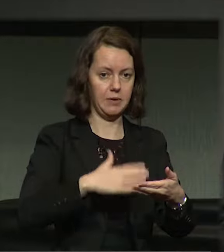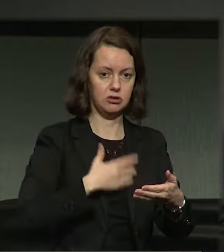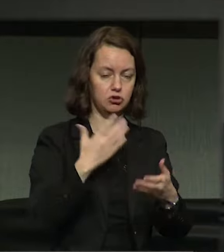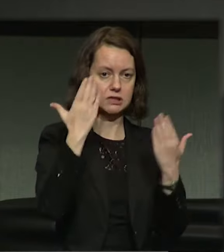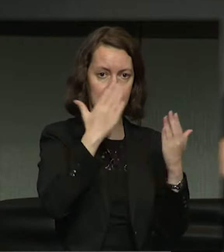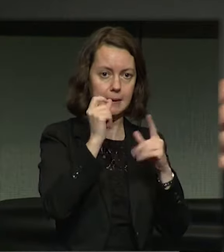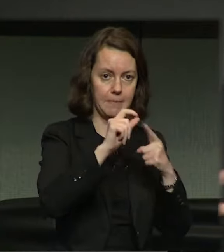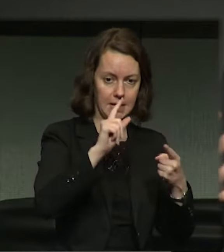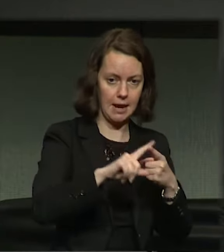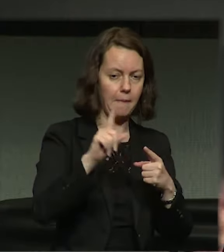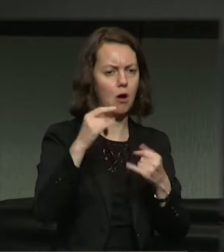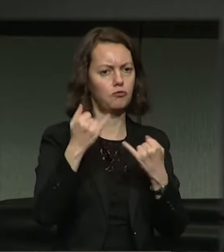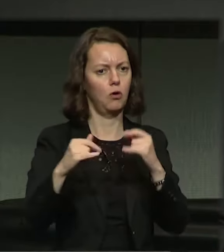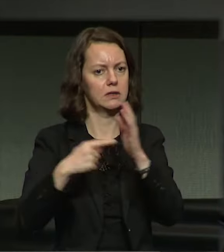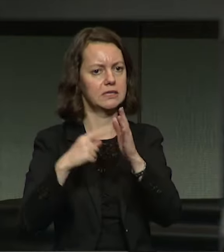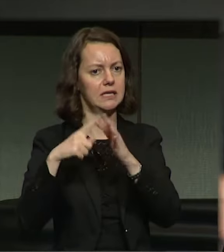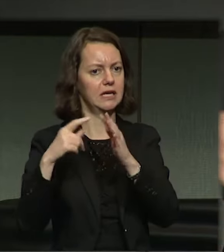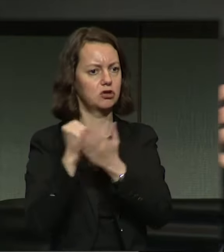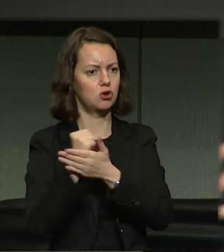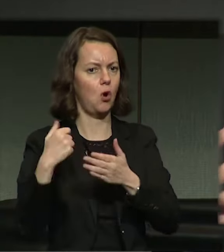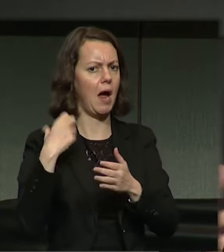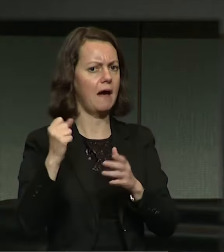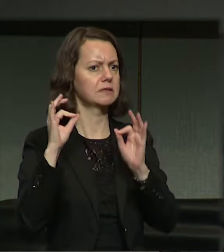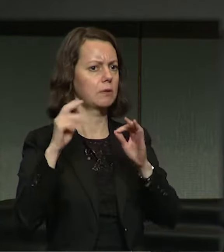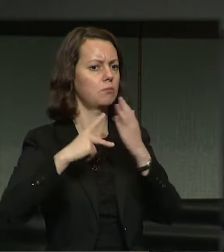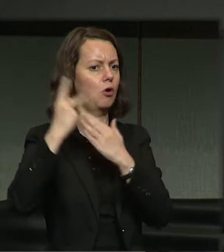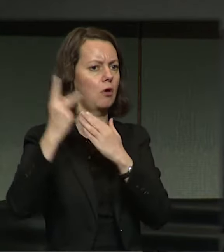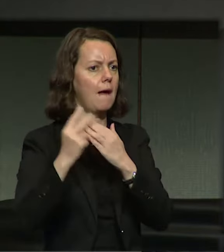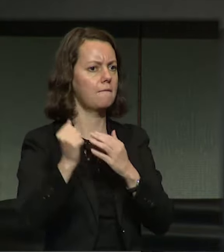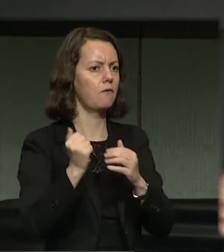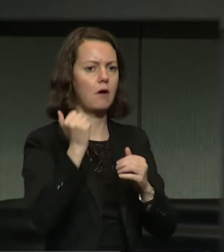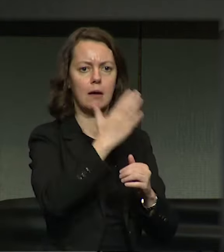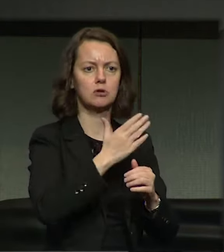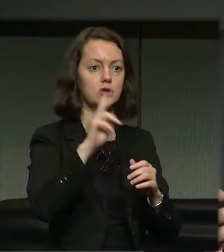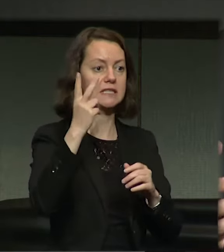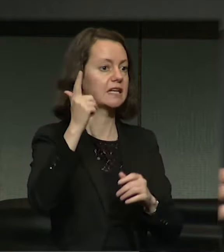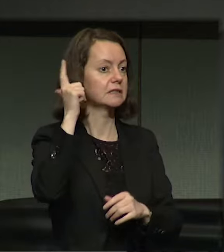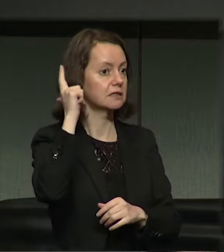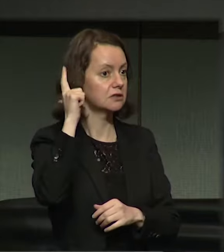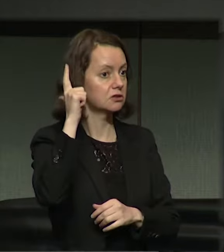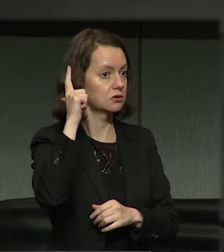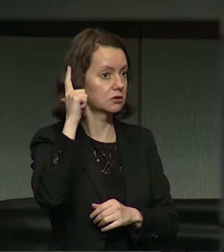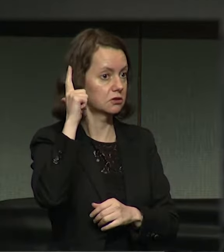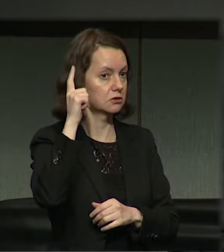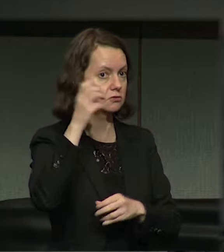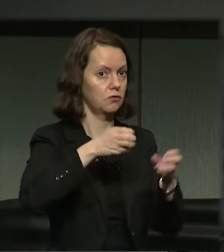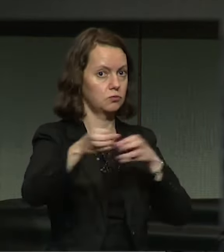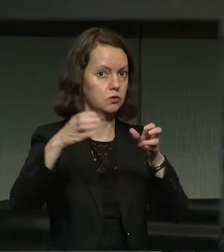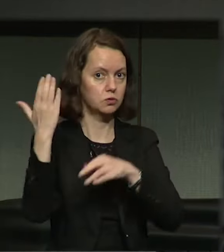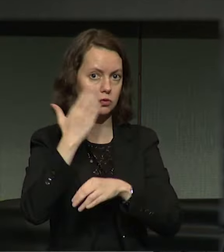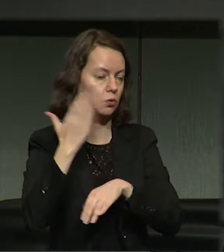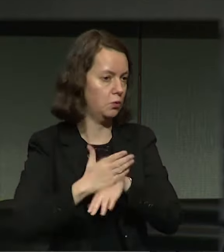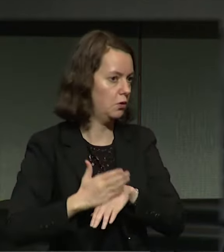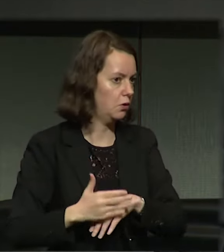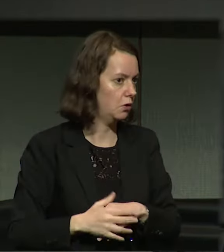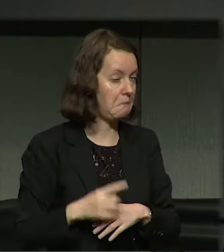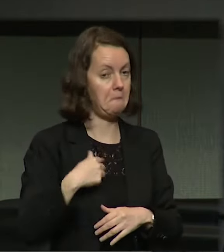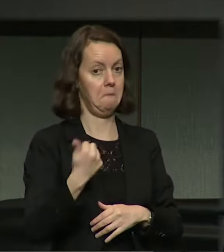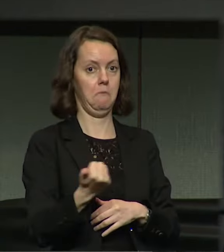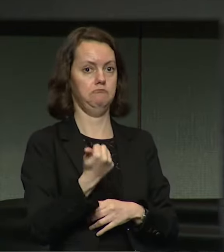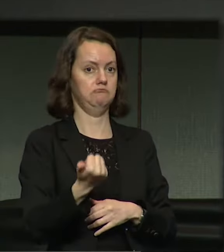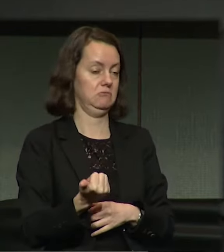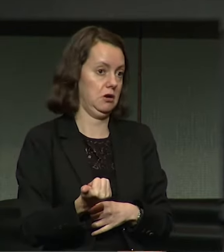phys ed, and we're running a program where we're going to get more Aboriginal secondary teachers into schools. So I said, all